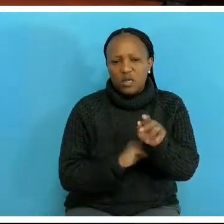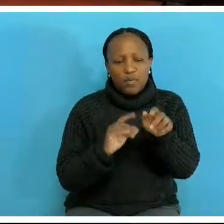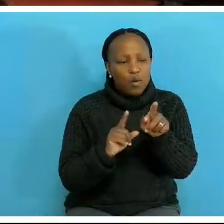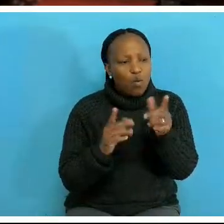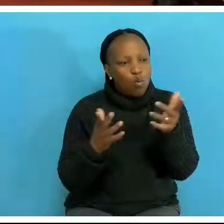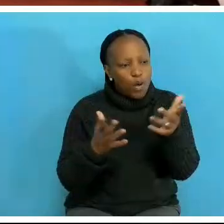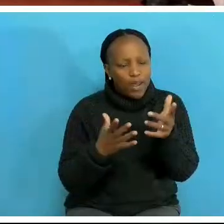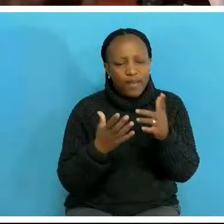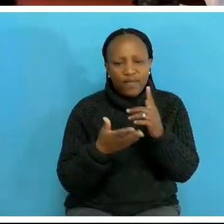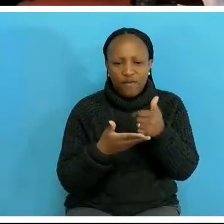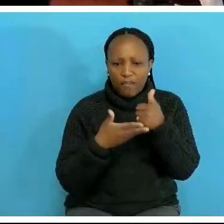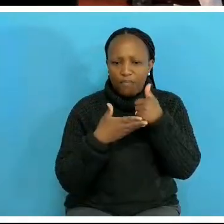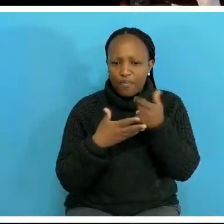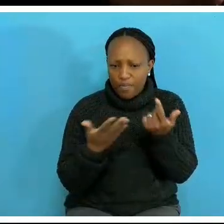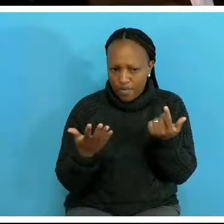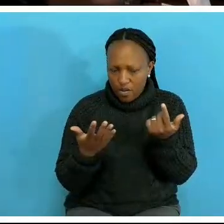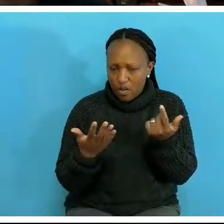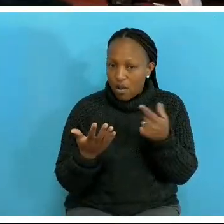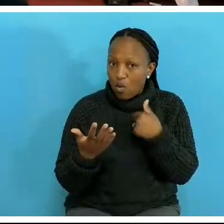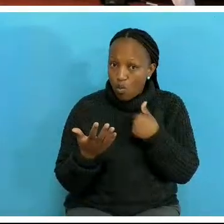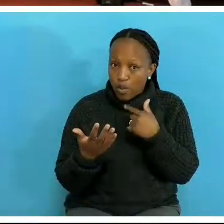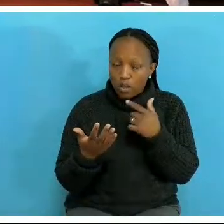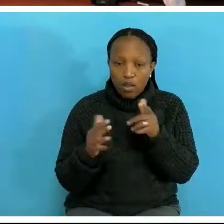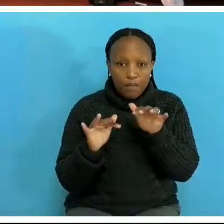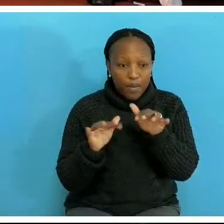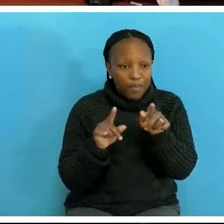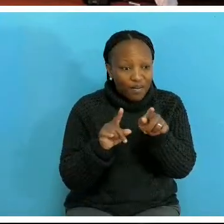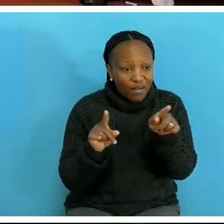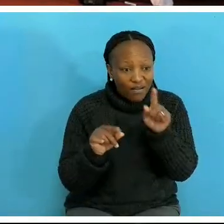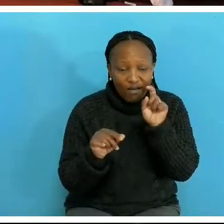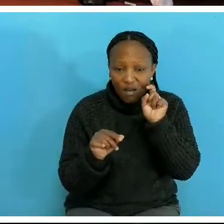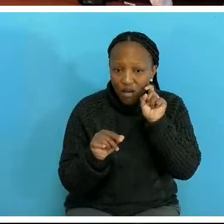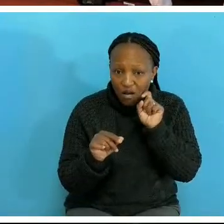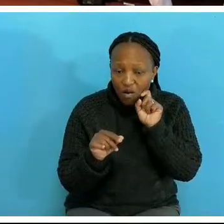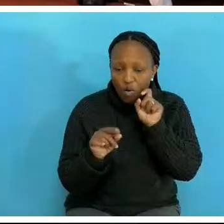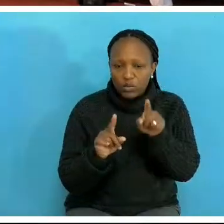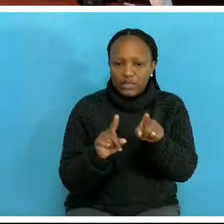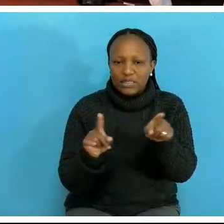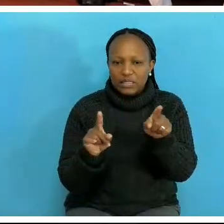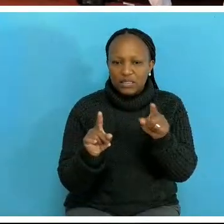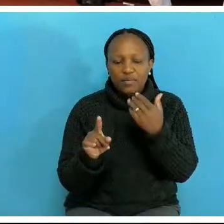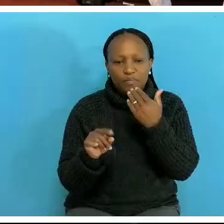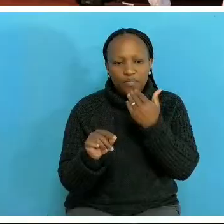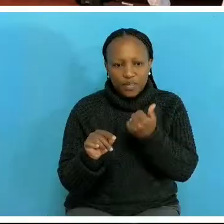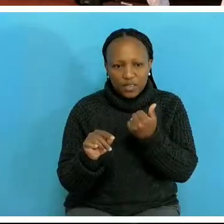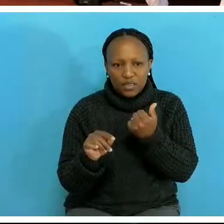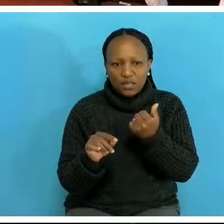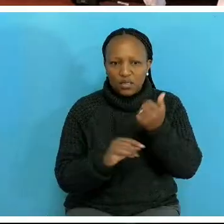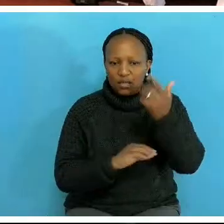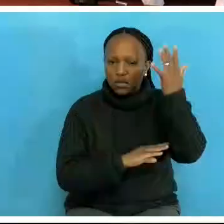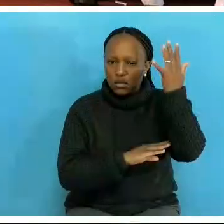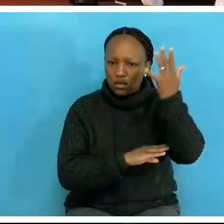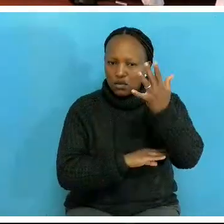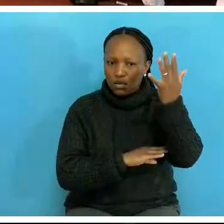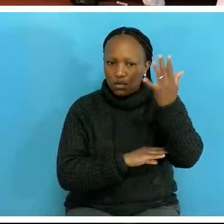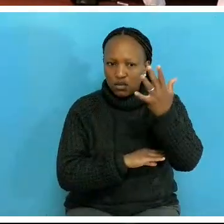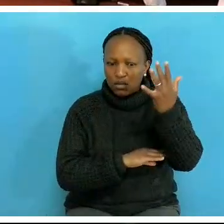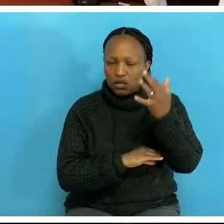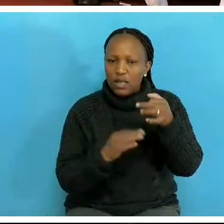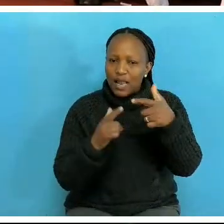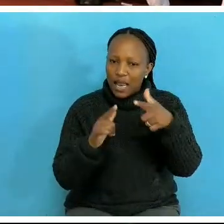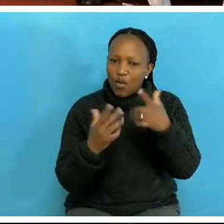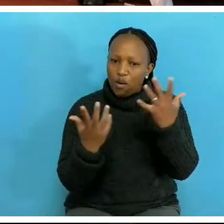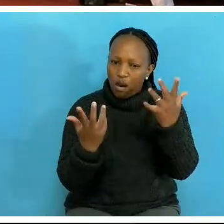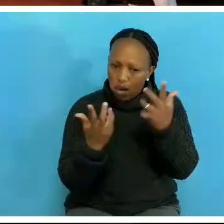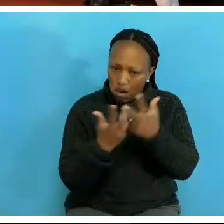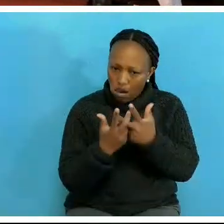I'm asking you is, you got a lot of old people here. Please, when you address us, speak their language.